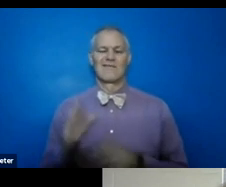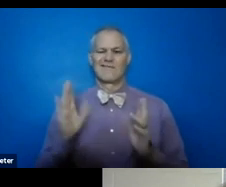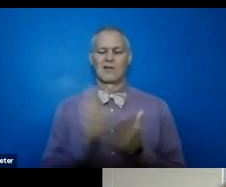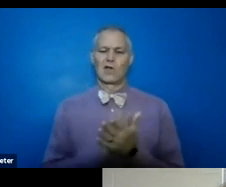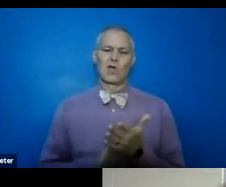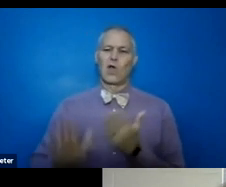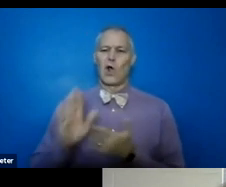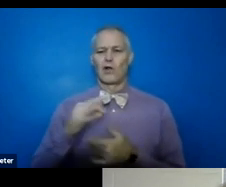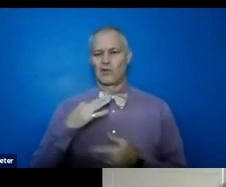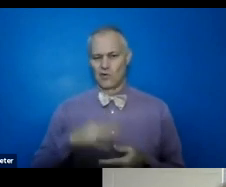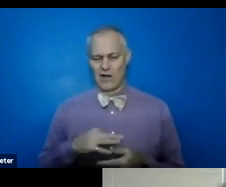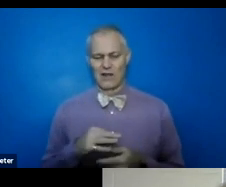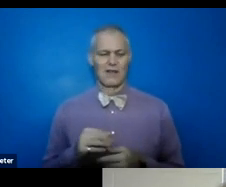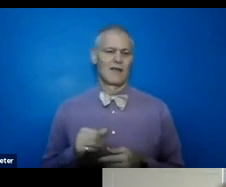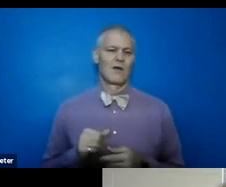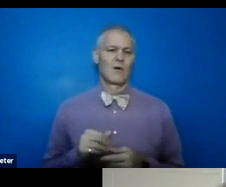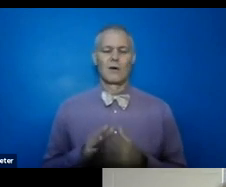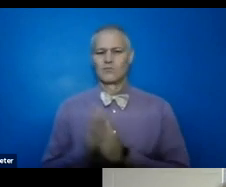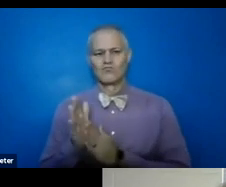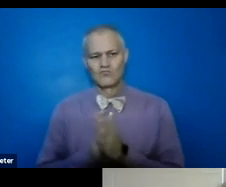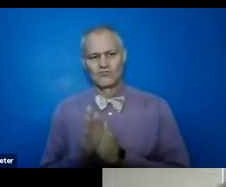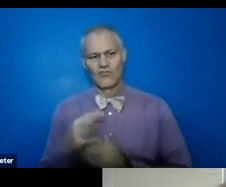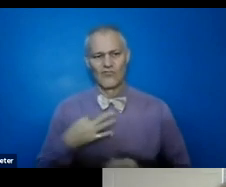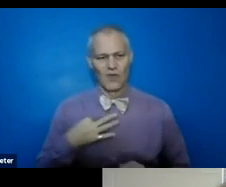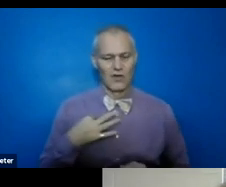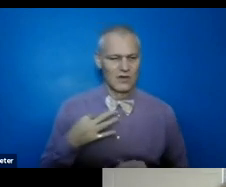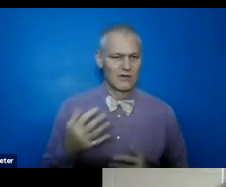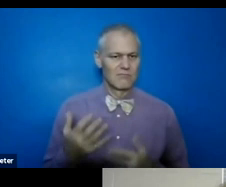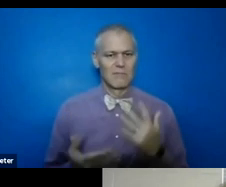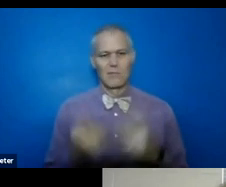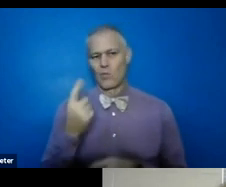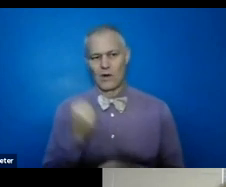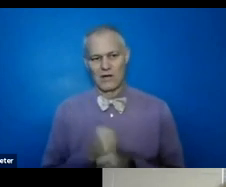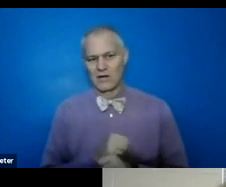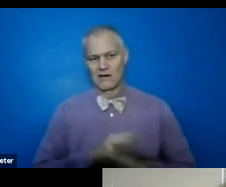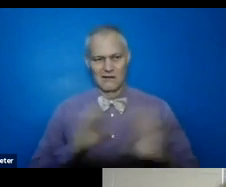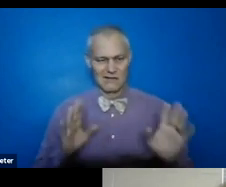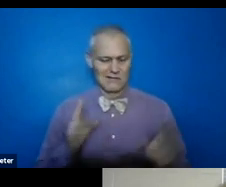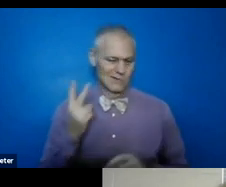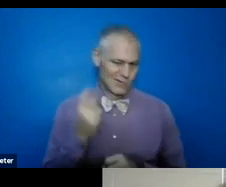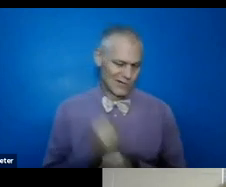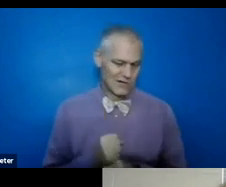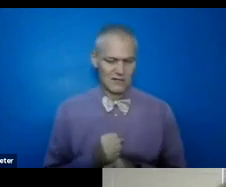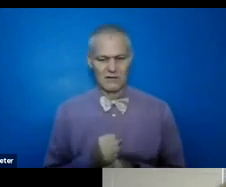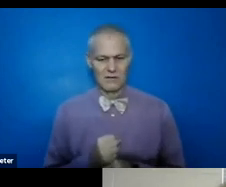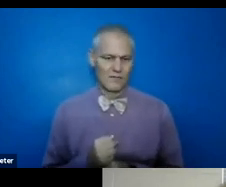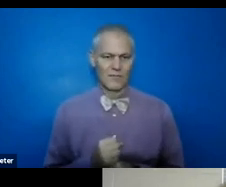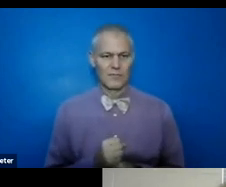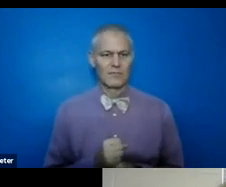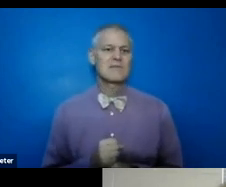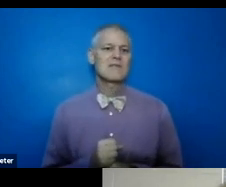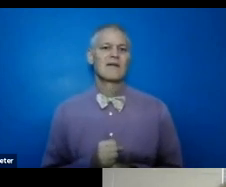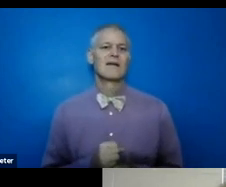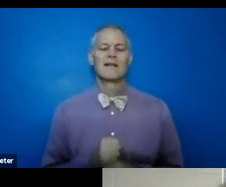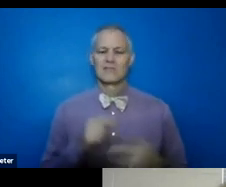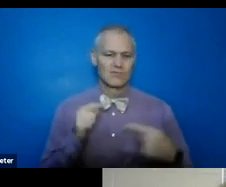thing, or like even the most dedicated volunteers would stay maybe a year, maximum 2 years, and then you just like struggling